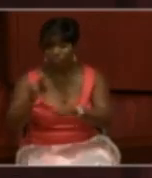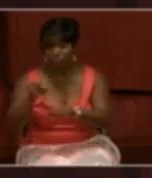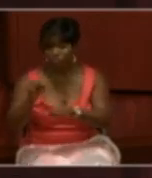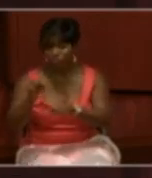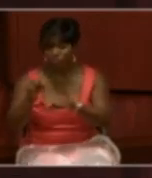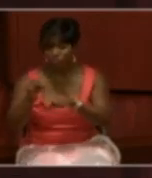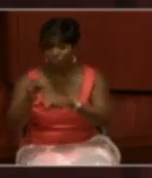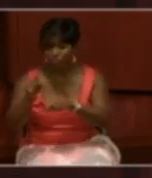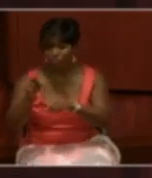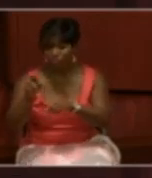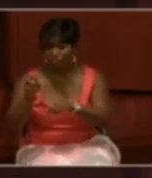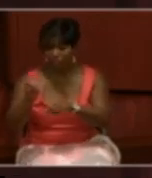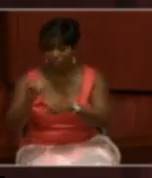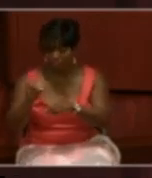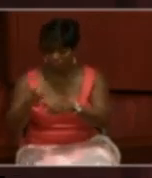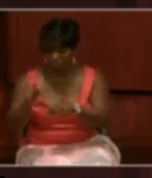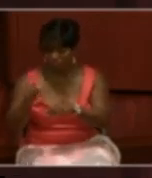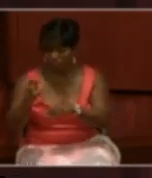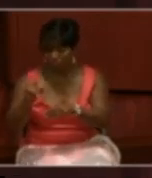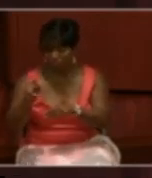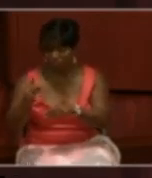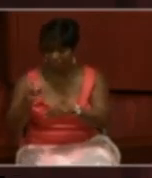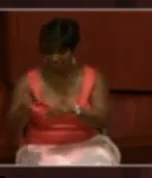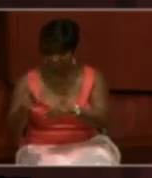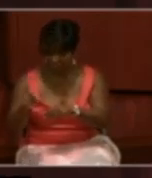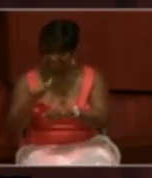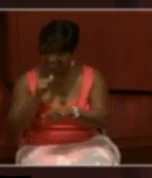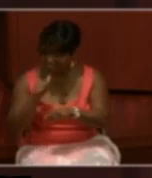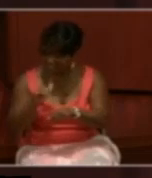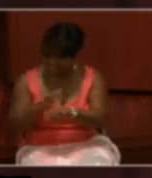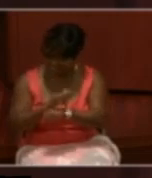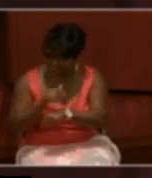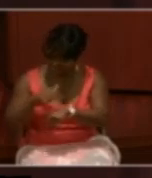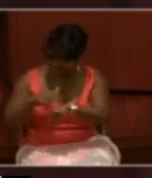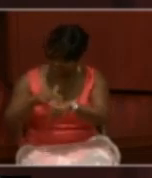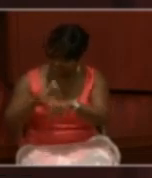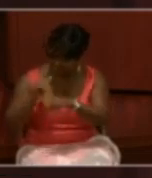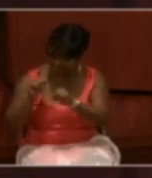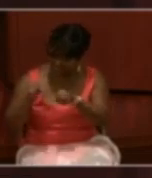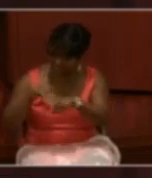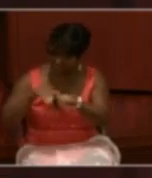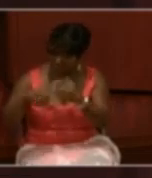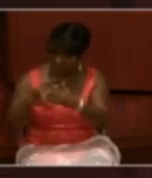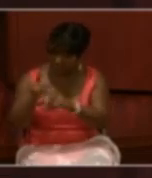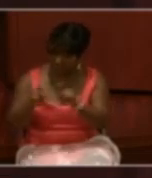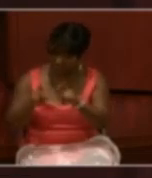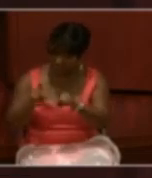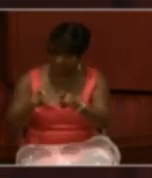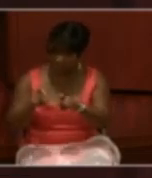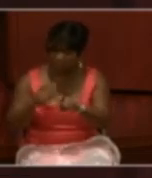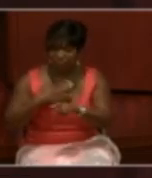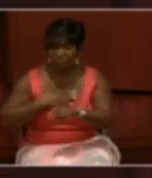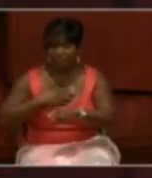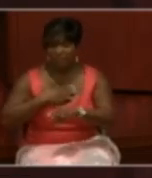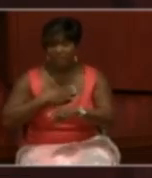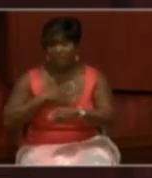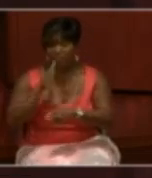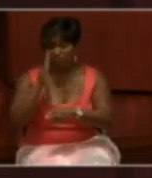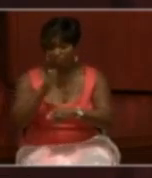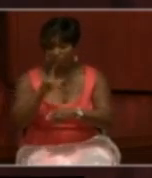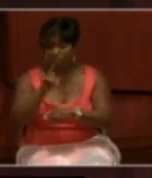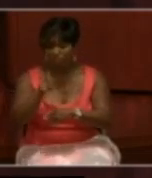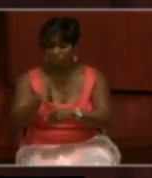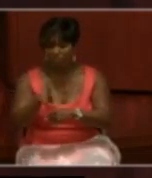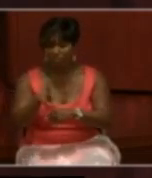Twitter. If we don't have time to cover all of the questions, please feel free to direct your questions